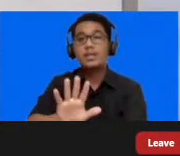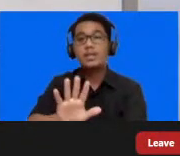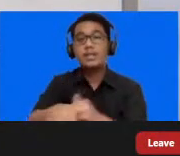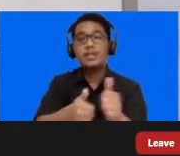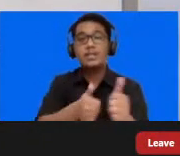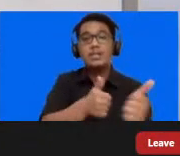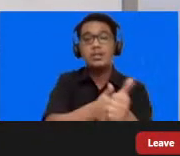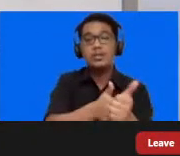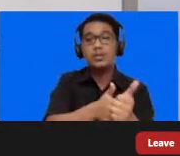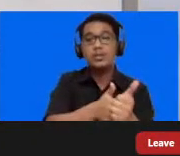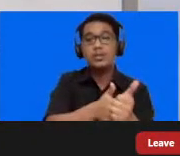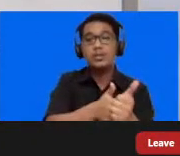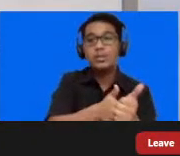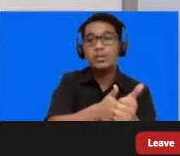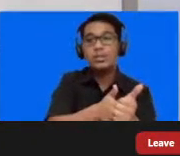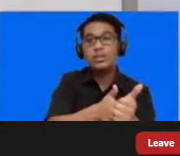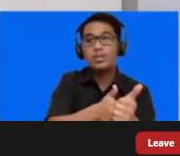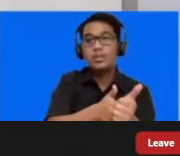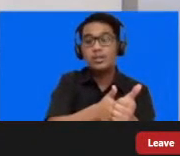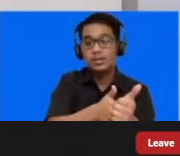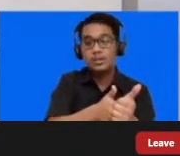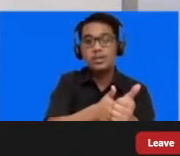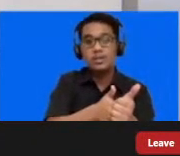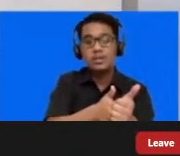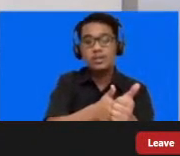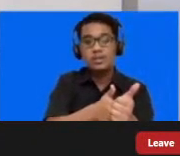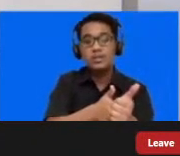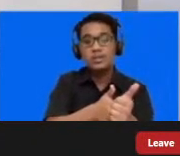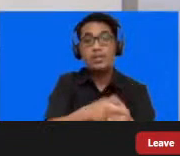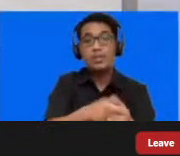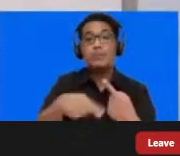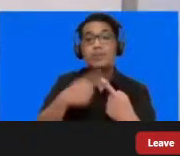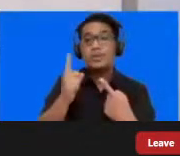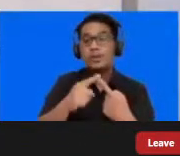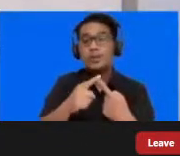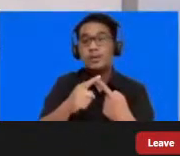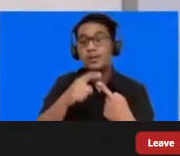They are the first one, Mr. Ahmadul Haq from